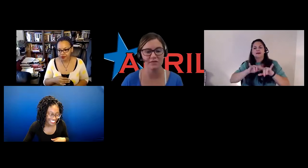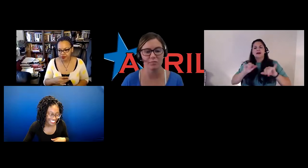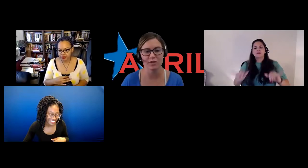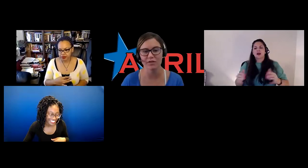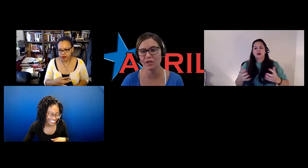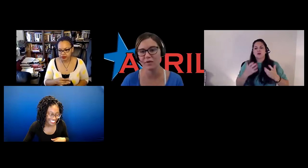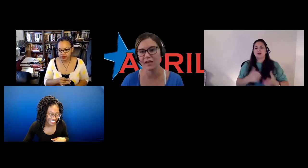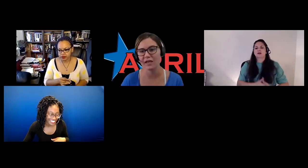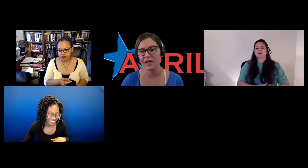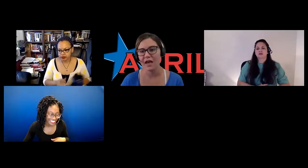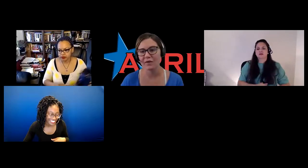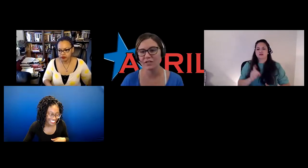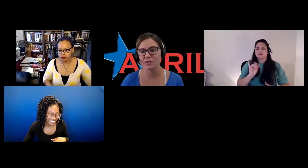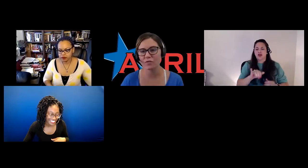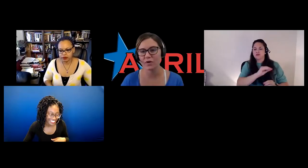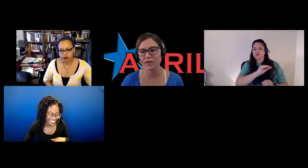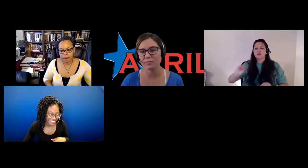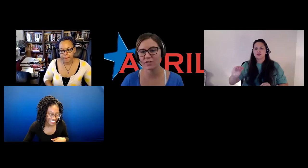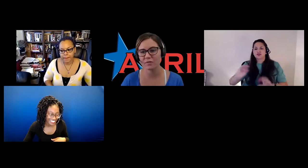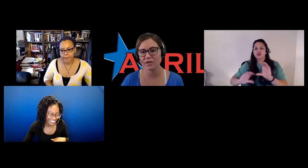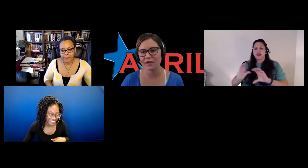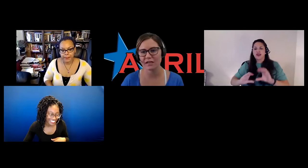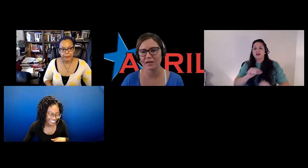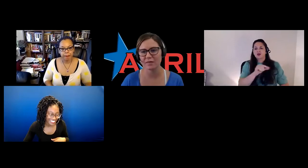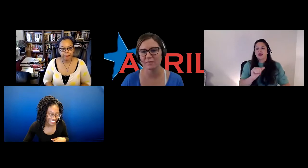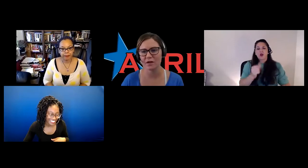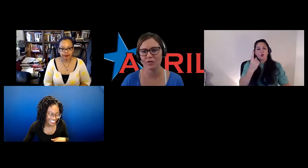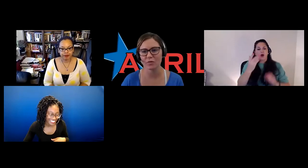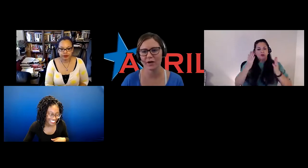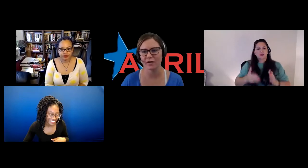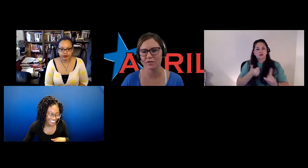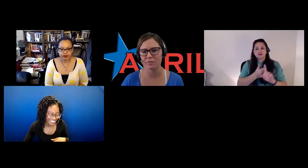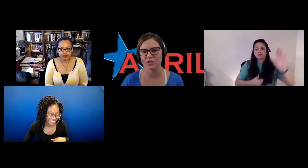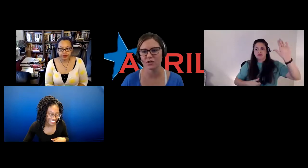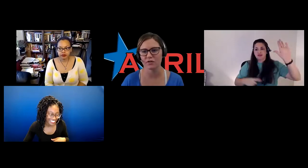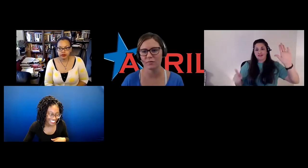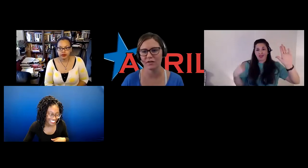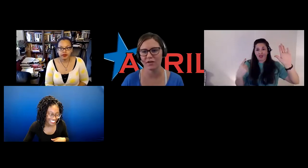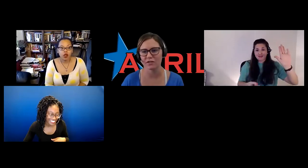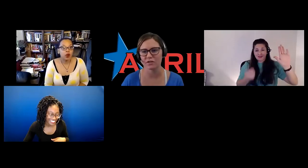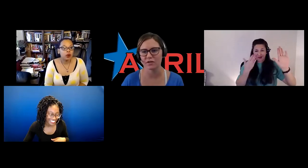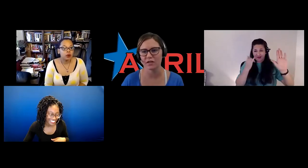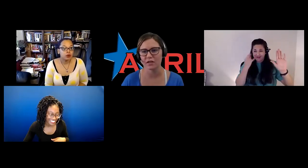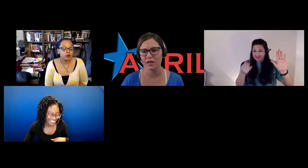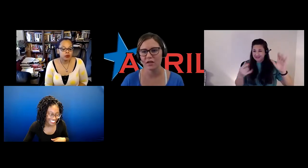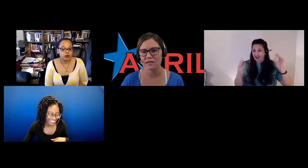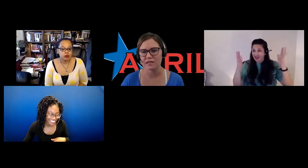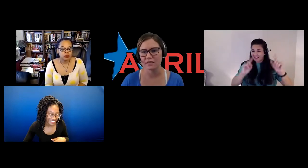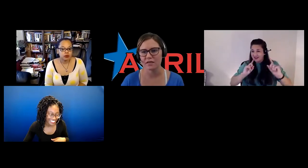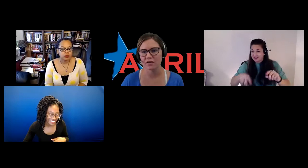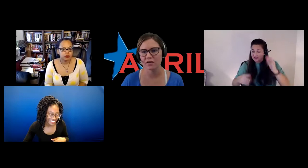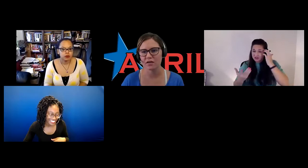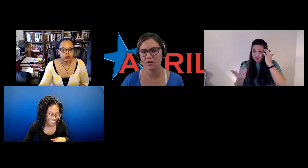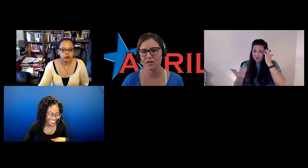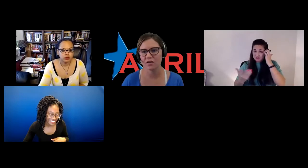comment is, if you put it in the Q&A. Yeah. And we do have one person with their hand up. It's been up for a while now, so I'm not sure if you might have answered it. Let's